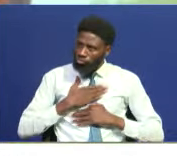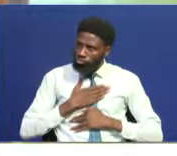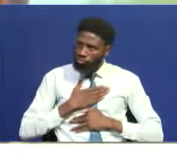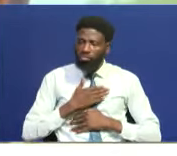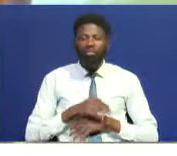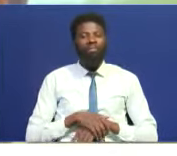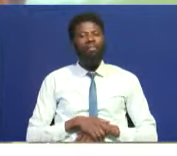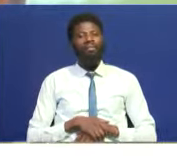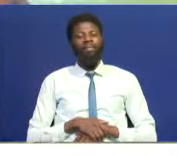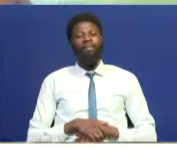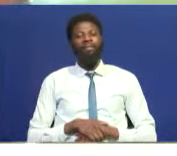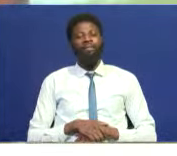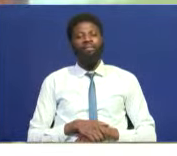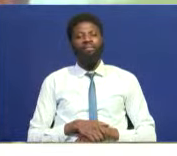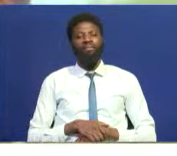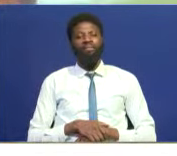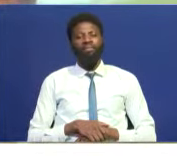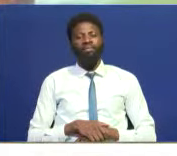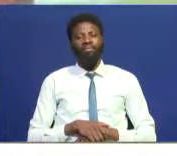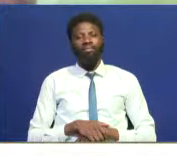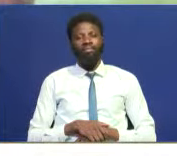and FTE